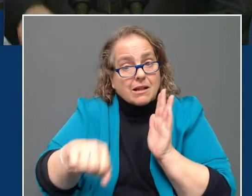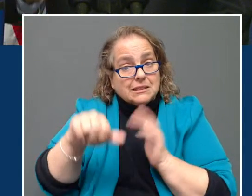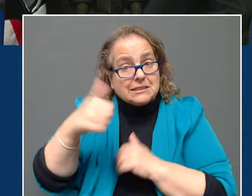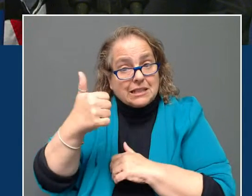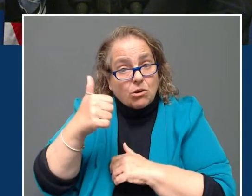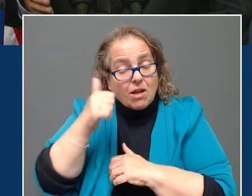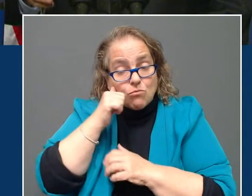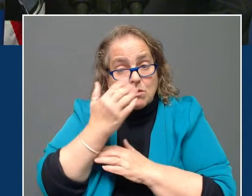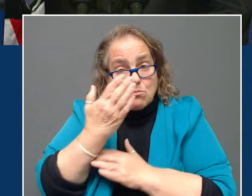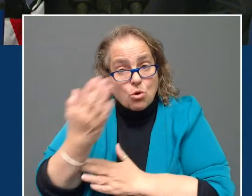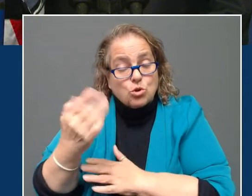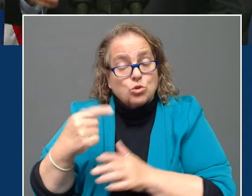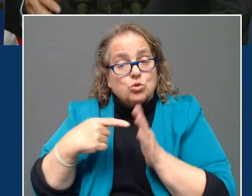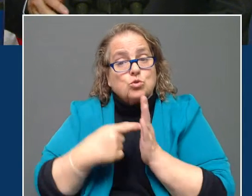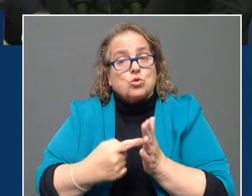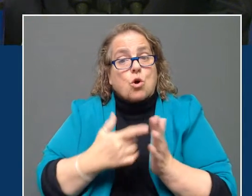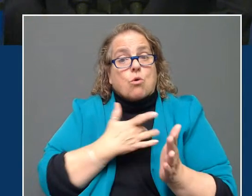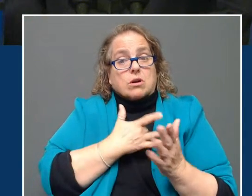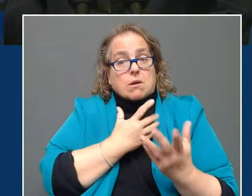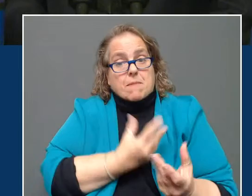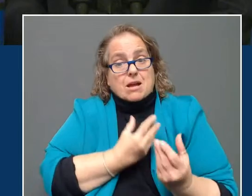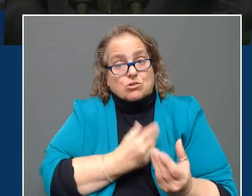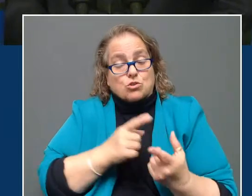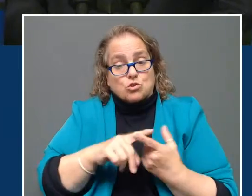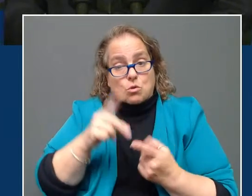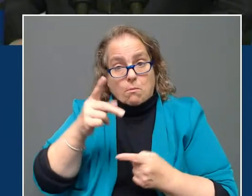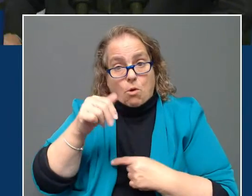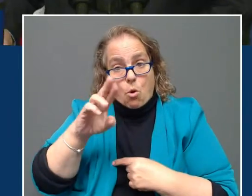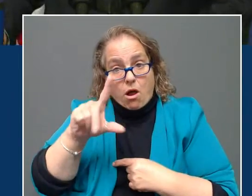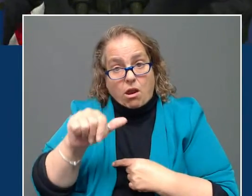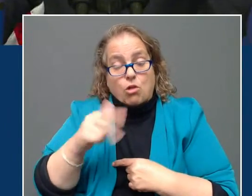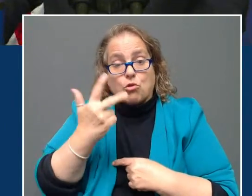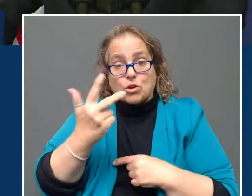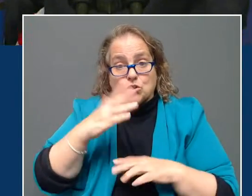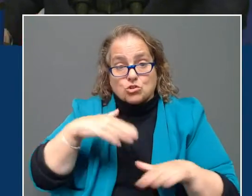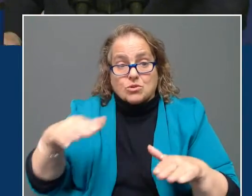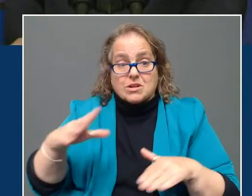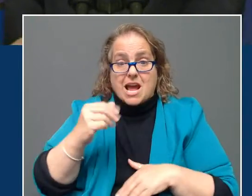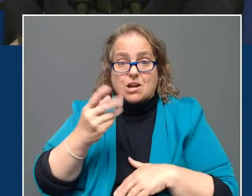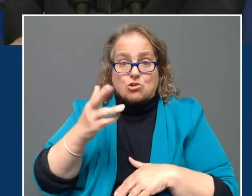show compassion to Paula, their 3 kids, and their grandkids.